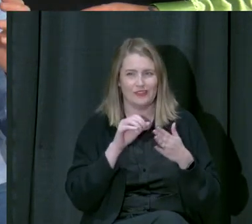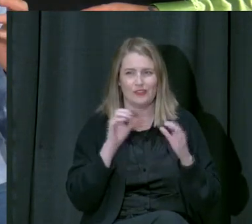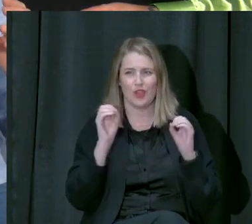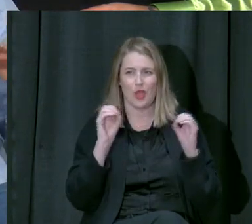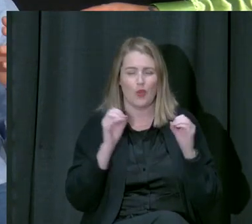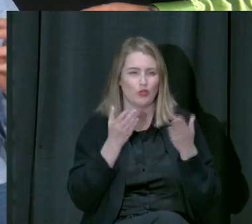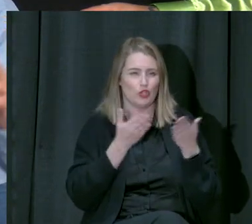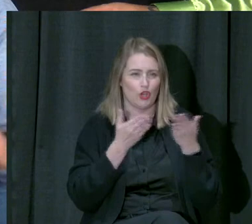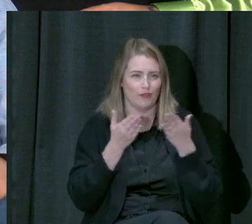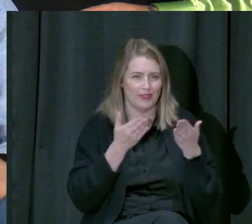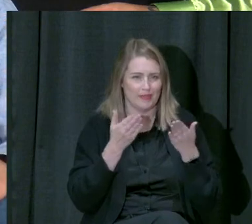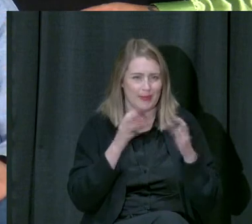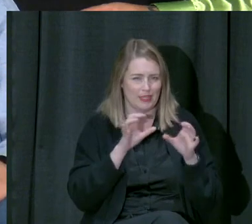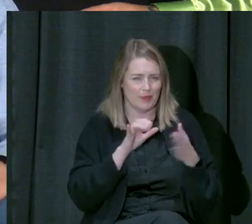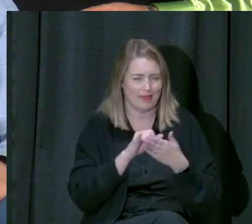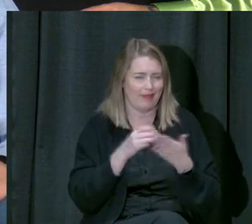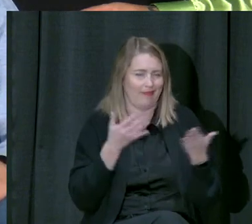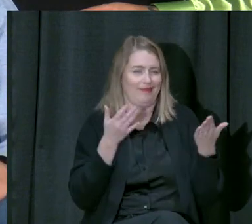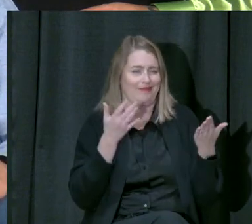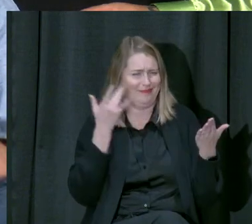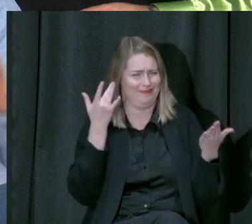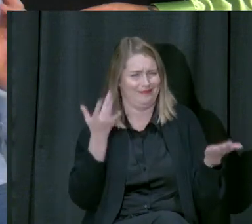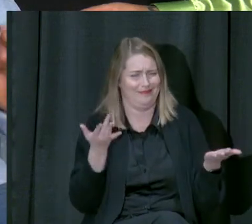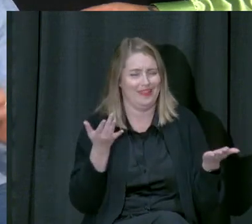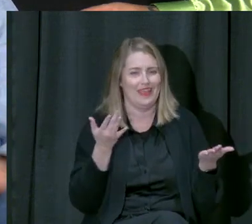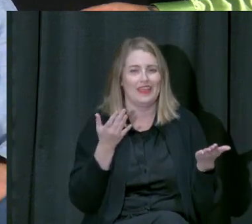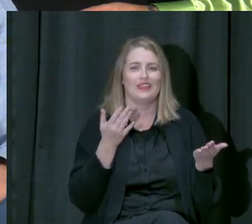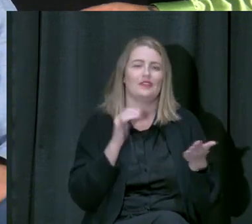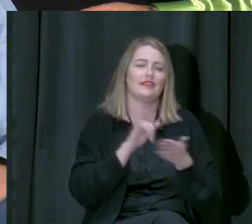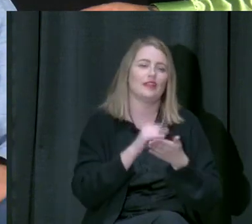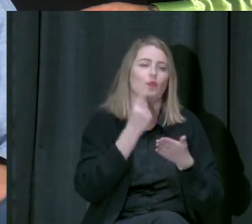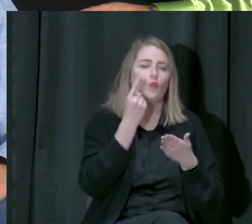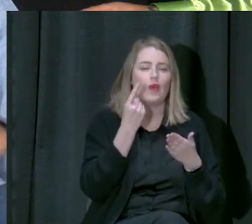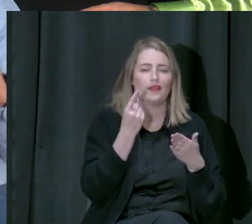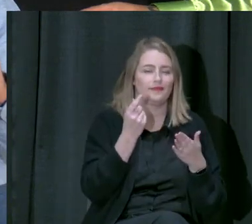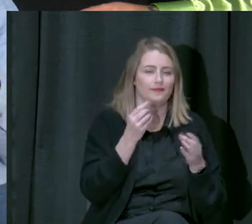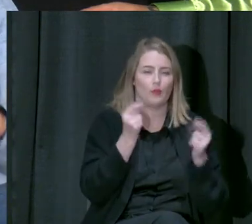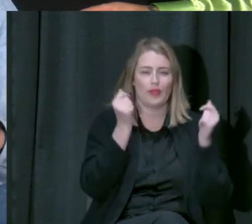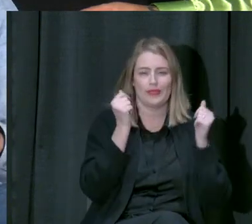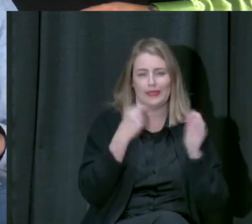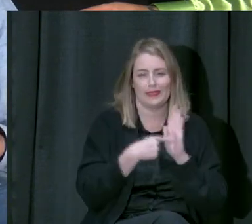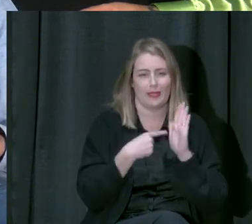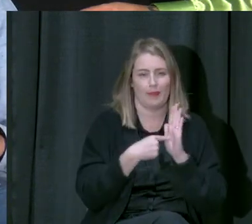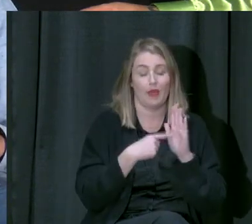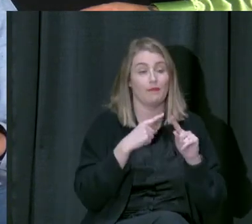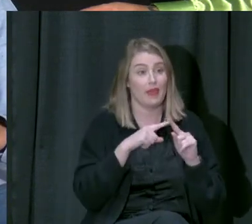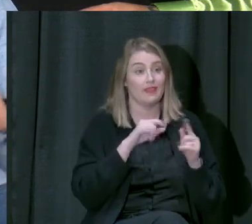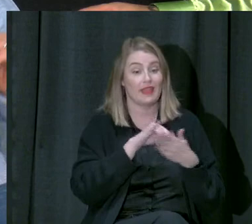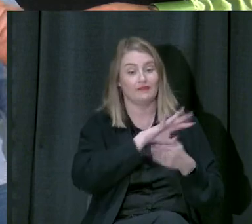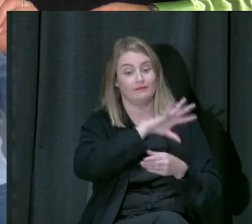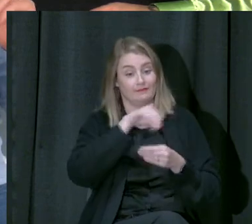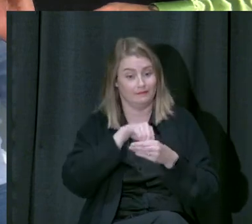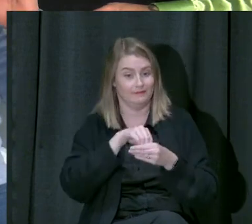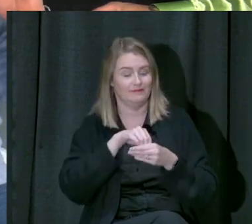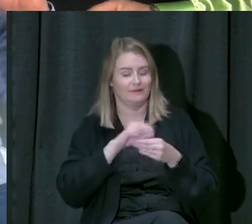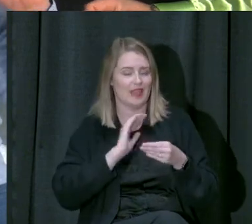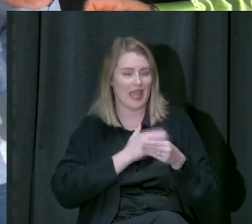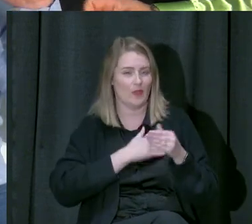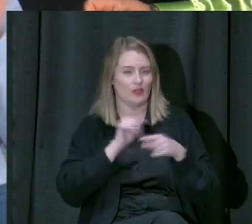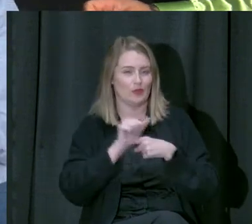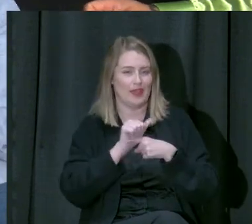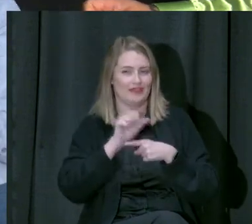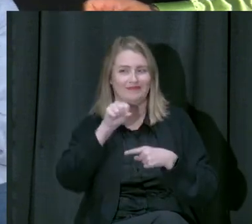service but by doing that. So, and that's just one quick example. But yeah, we do build that into our training. And there